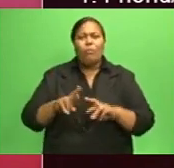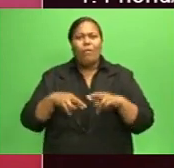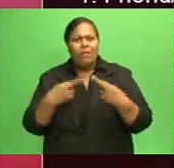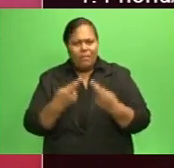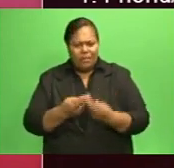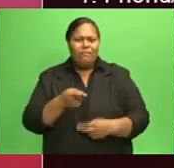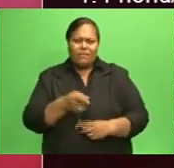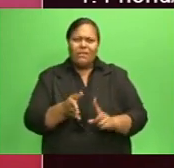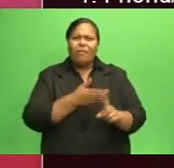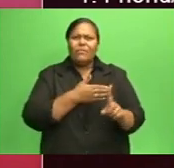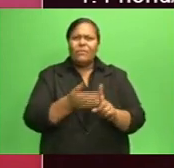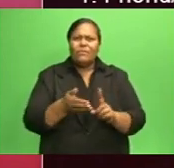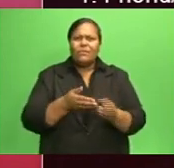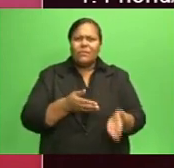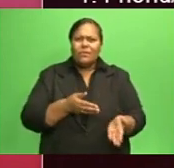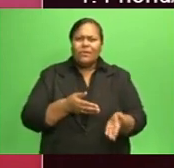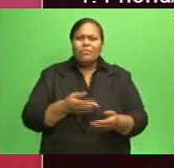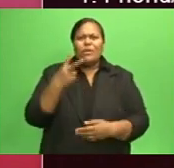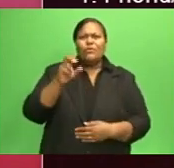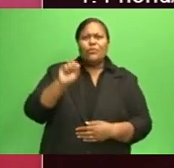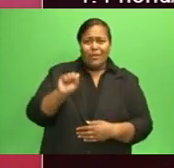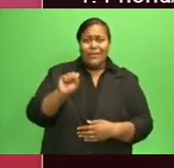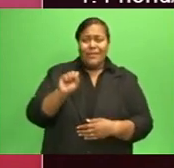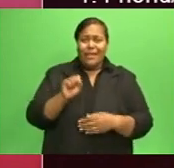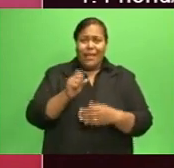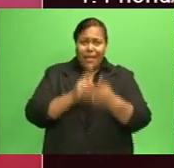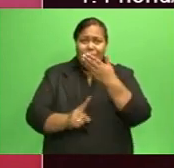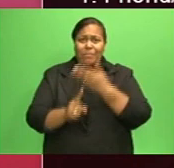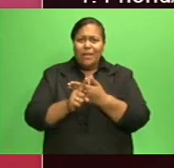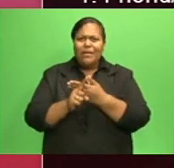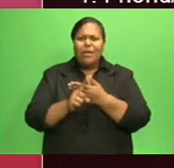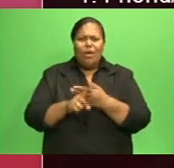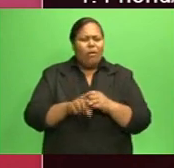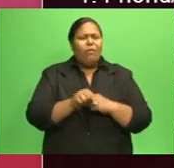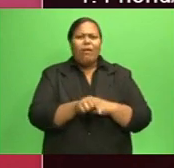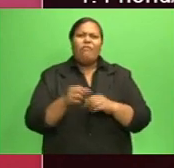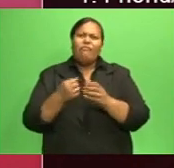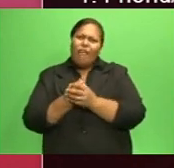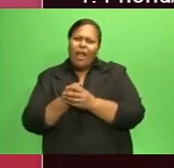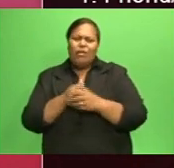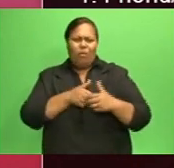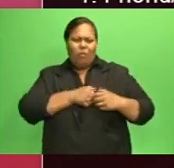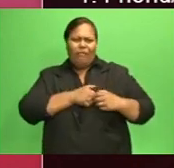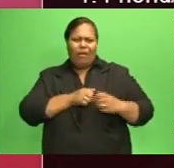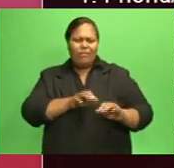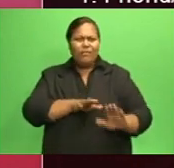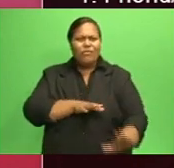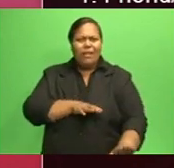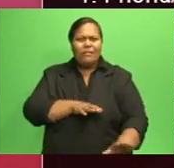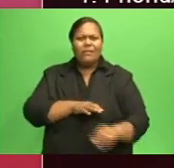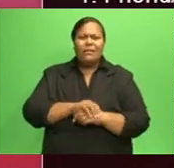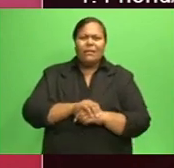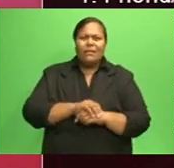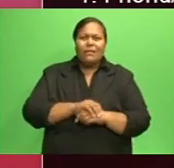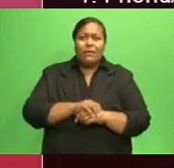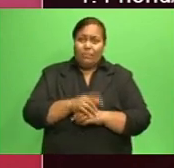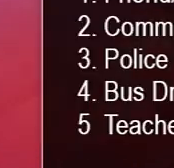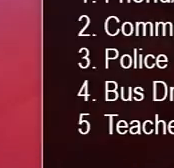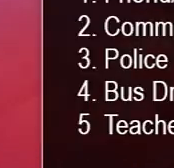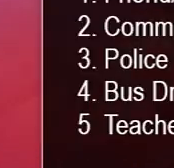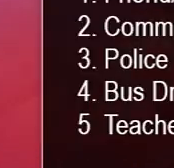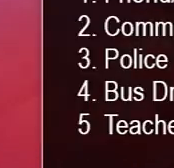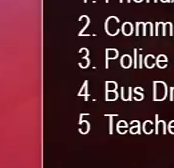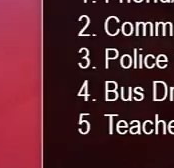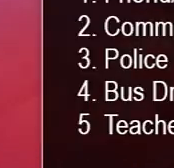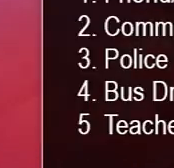there were 20 cases where the perpetrator was a friend or boyfriend of the child. 3 cases involved community